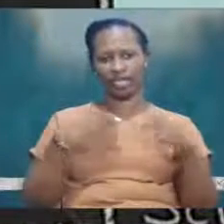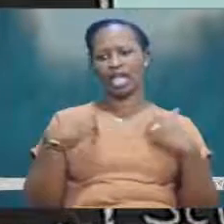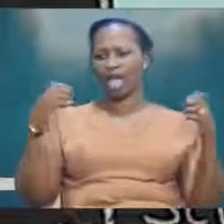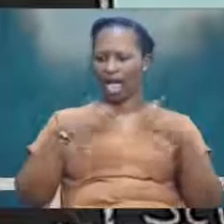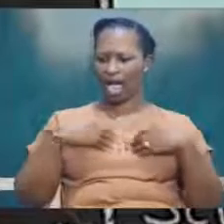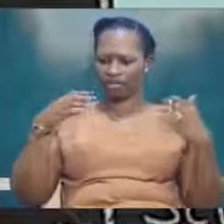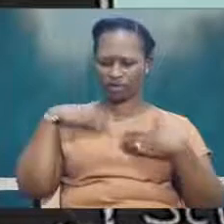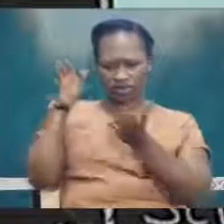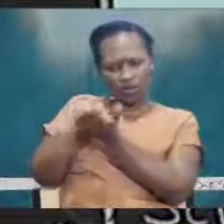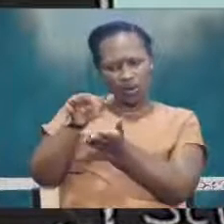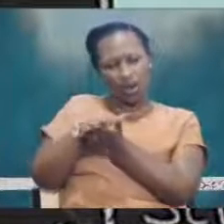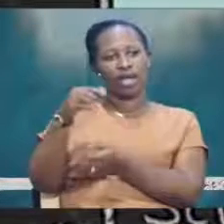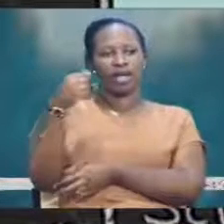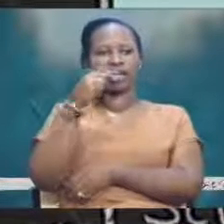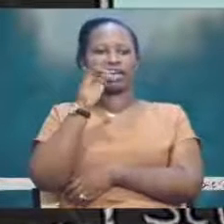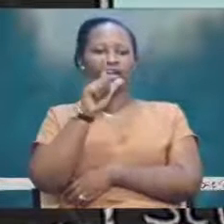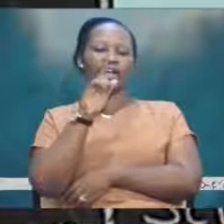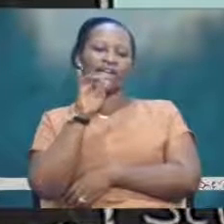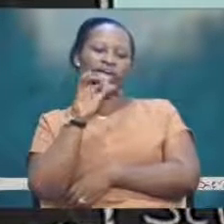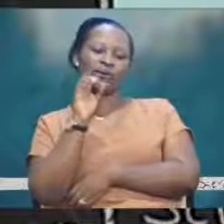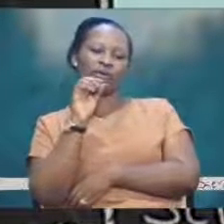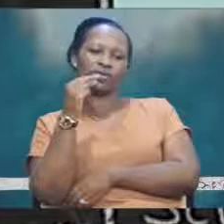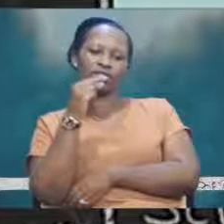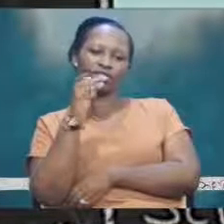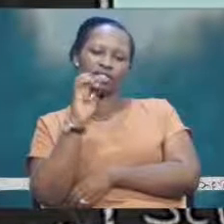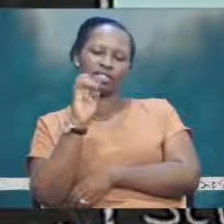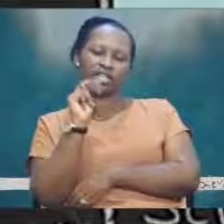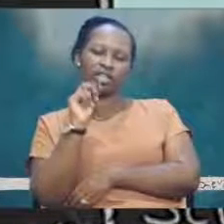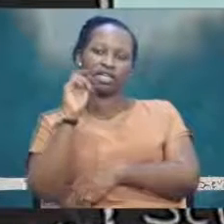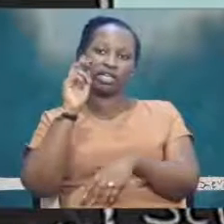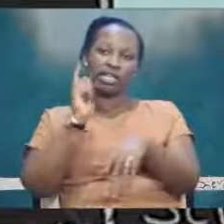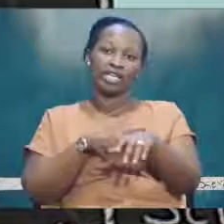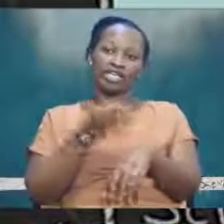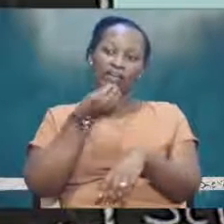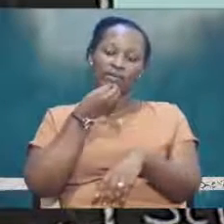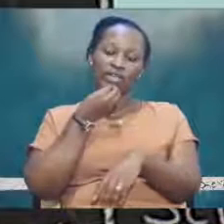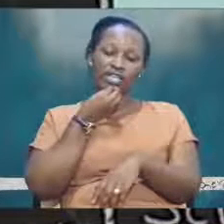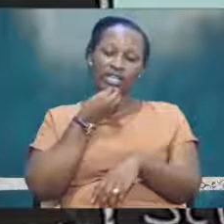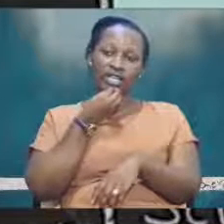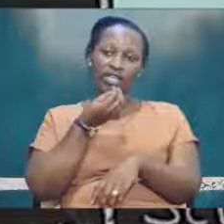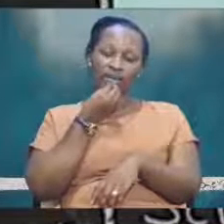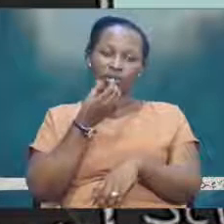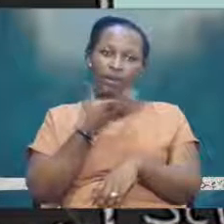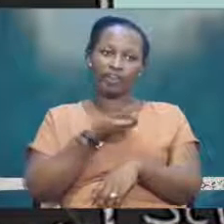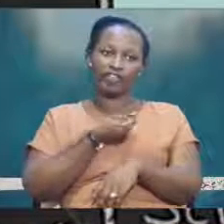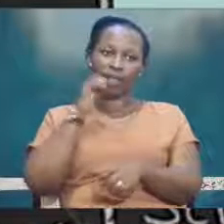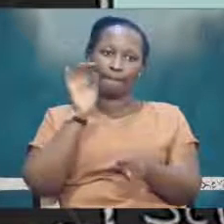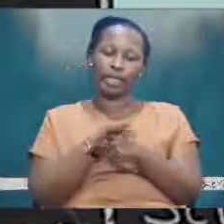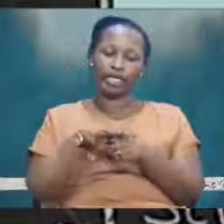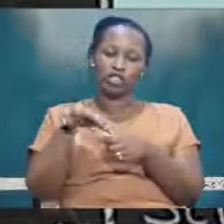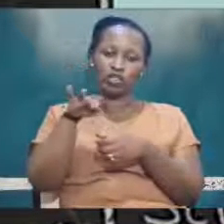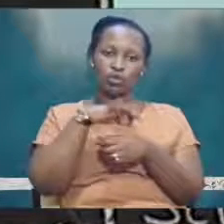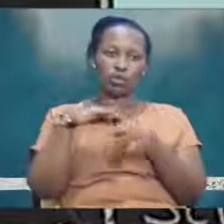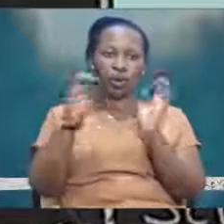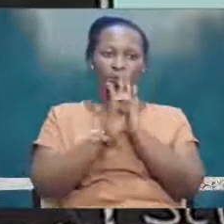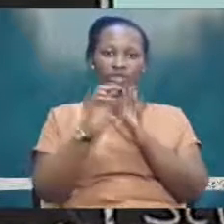glycogen. This is what happens. When you eat food which has a lot of sugar,